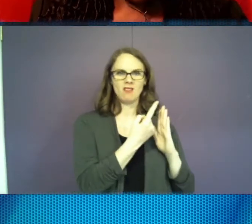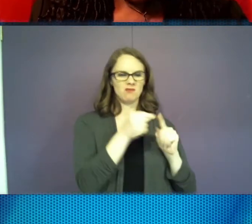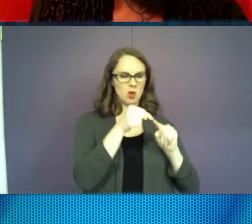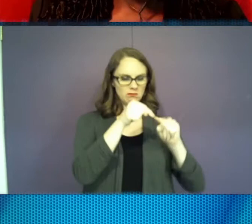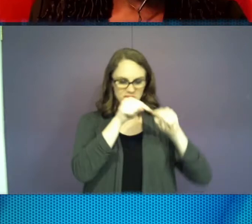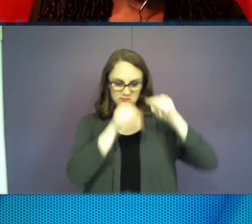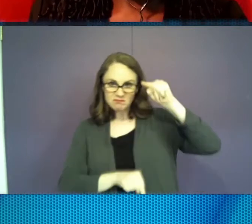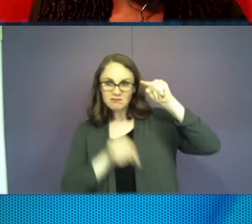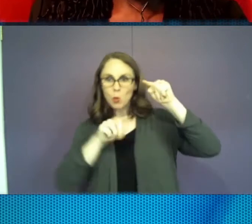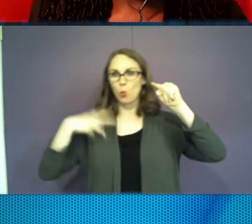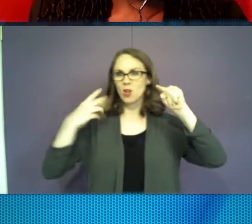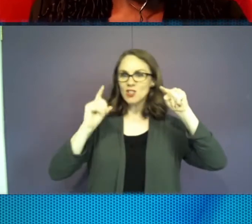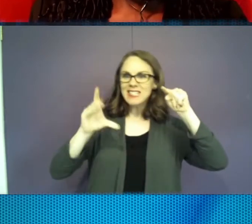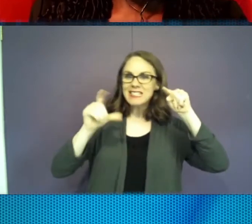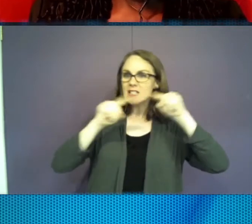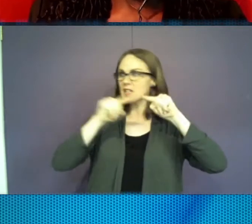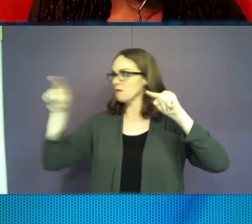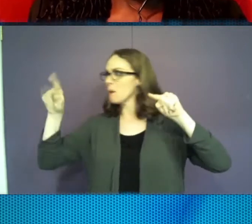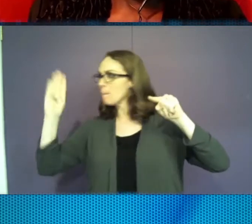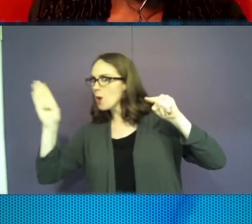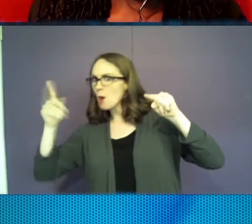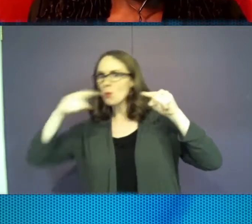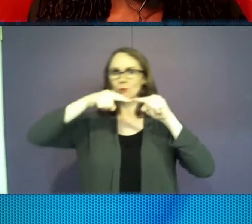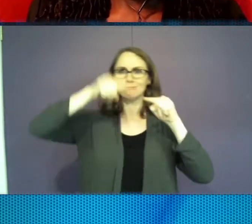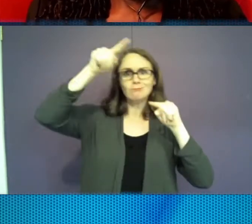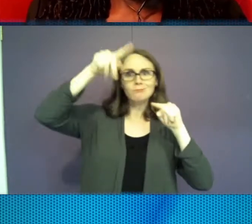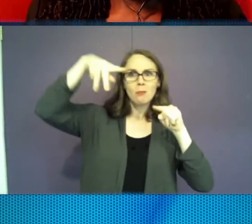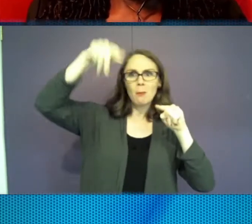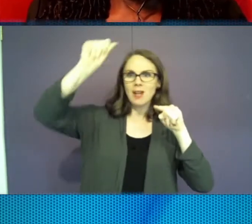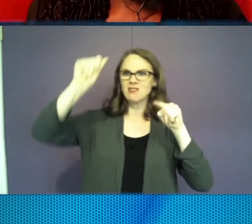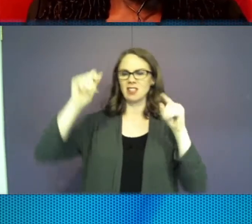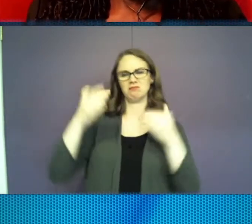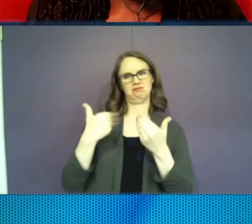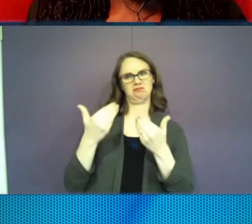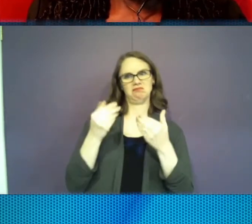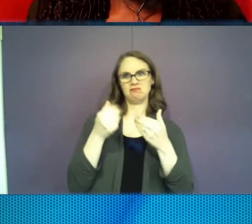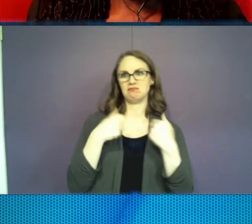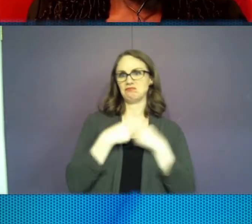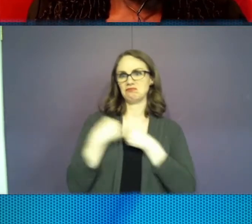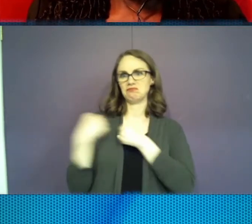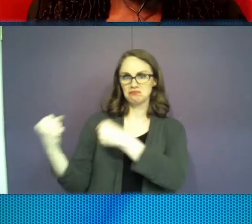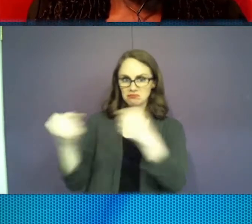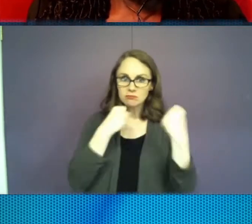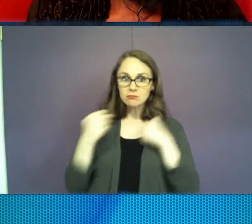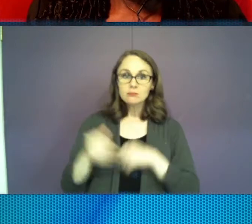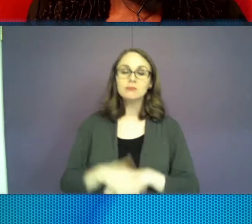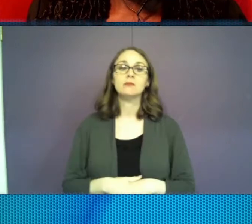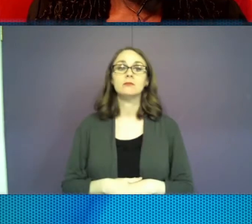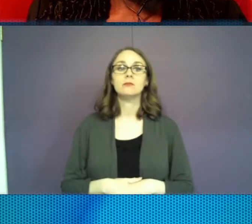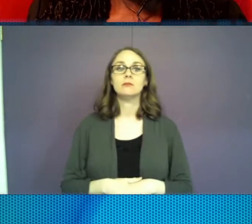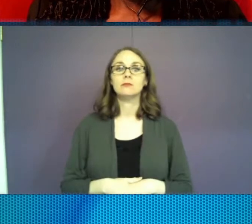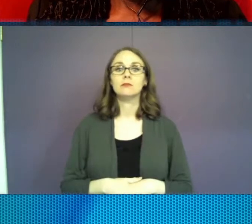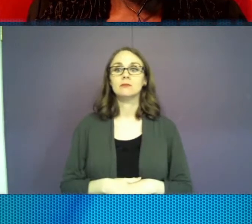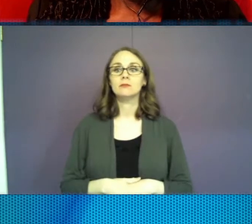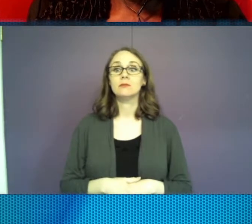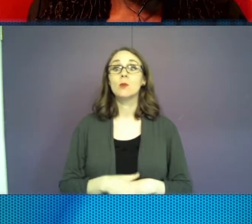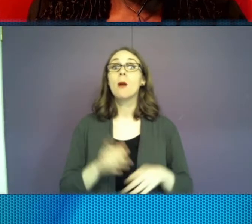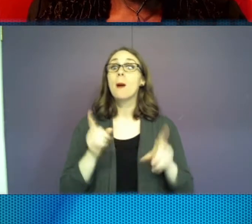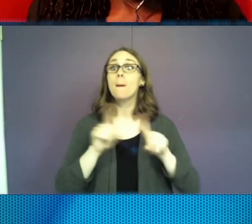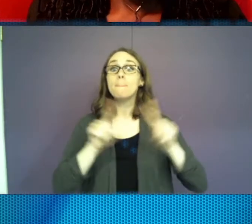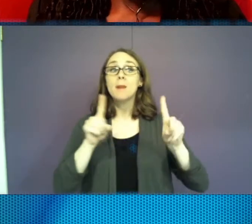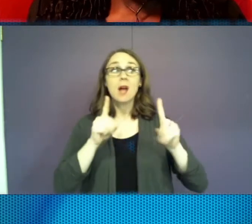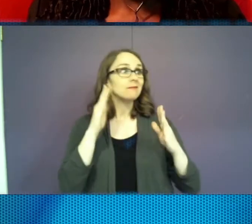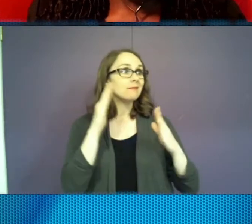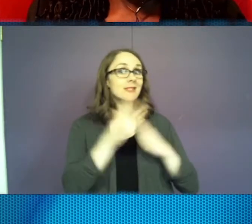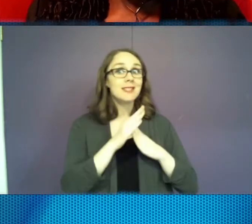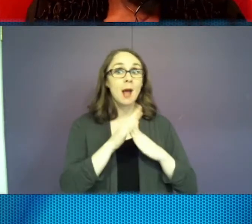D.C., Pennsylvania, Baltimore. The another topic in Frederick is the people. The people,